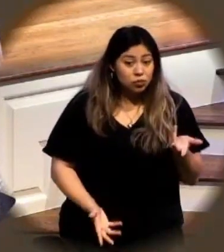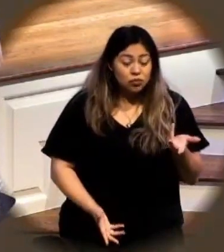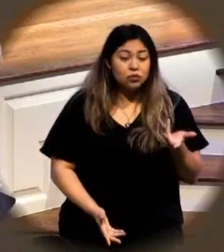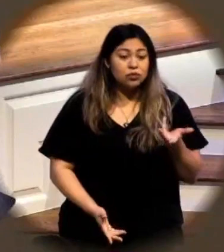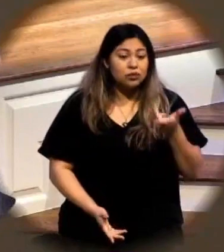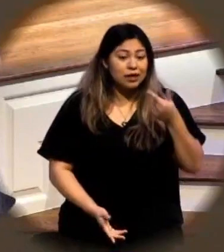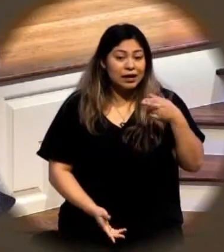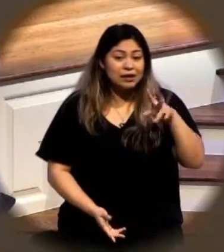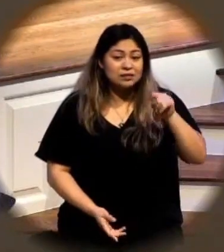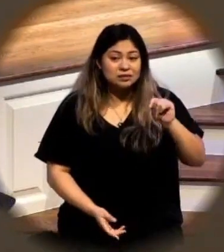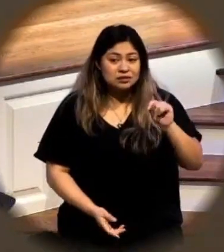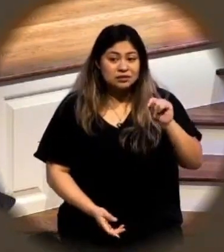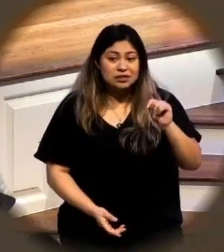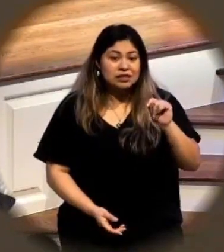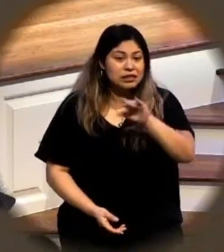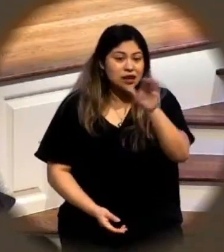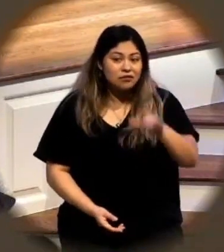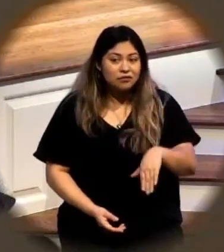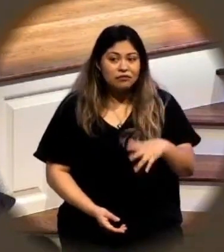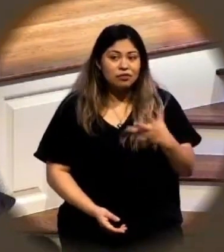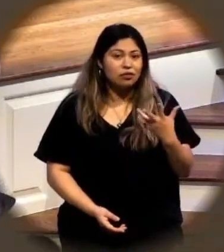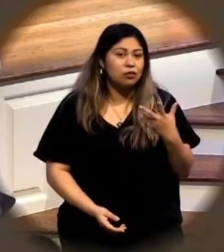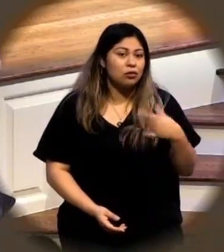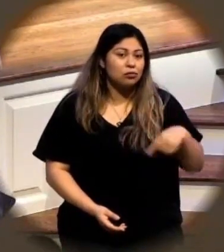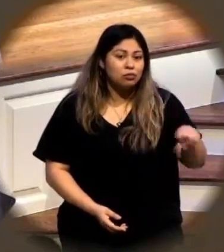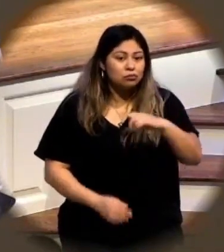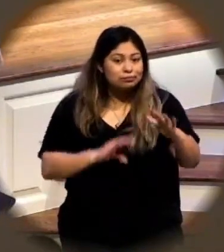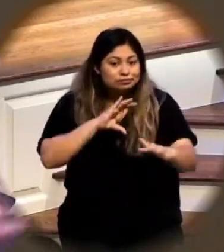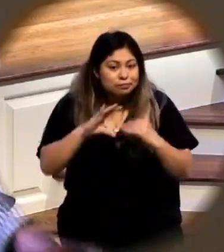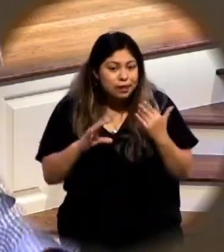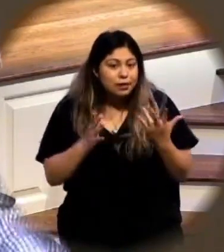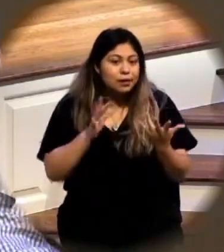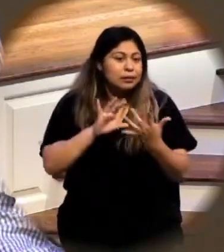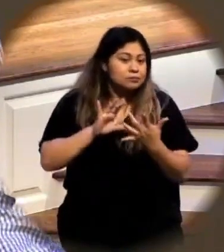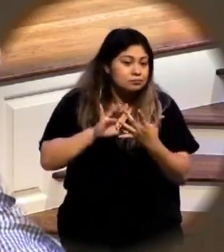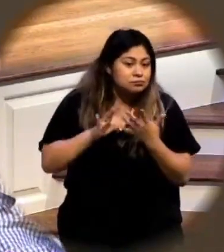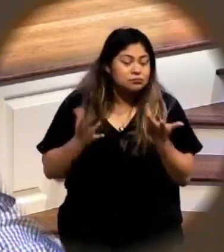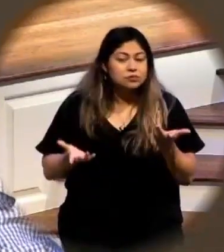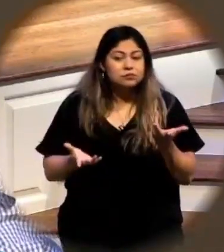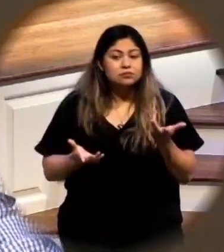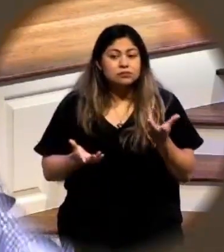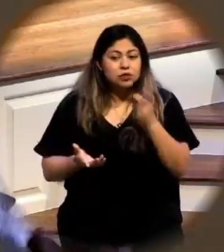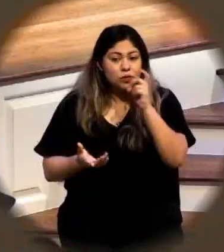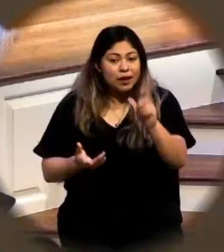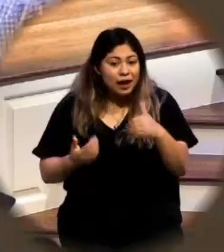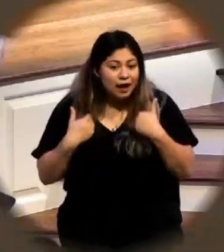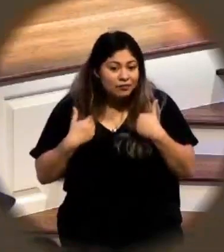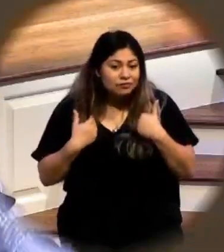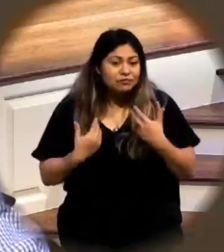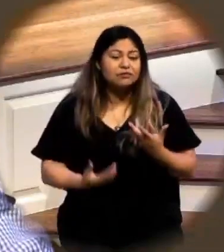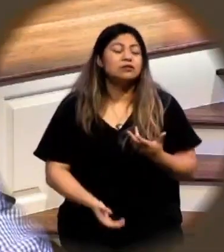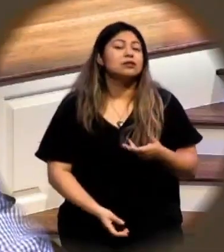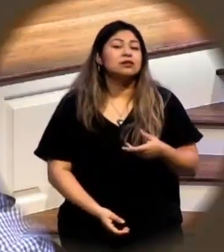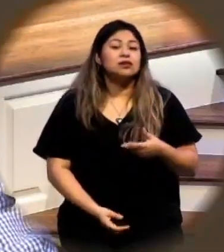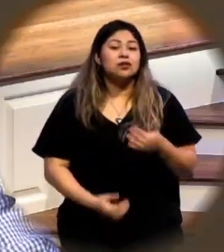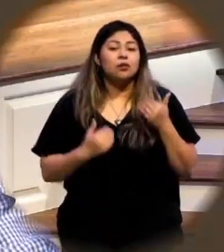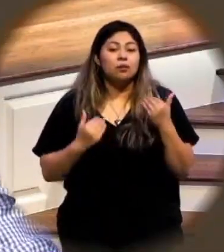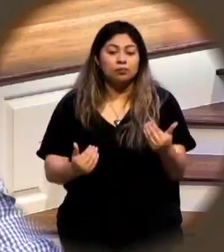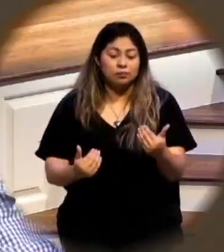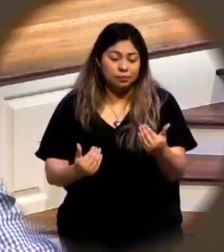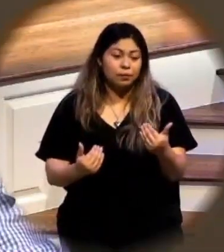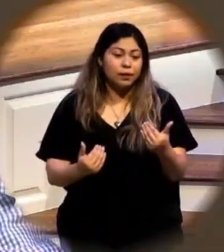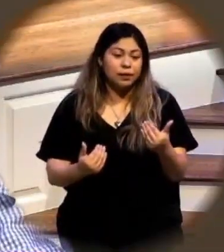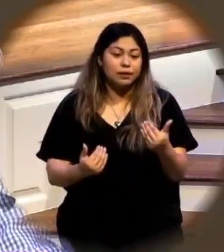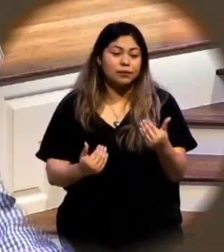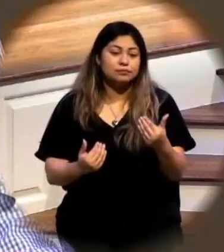or we have never received email contact or any kind of contact information, we invite you to take a connection card that's in the pew rack in front of you. We